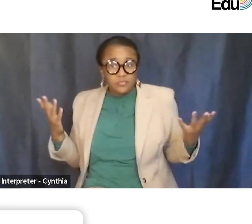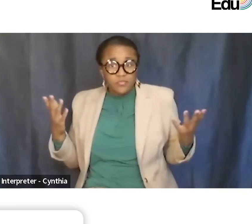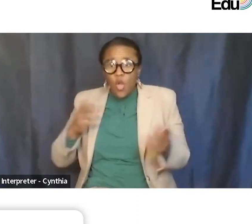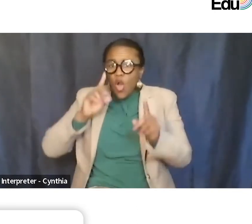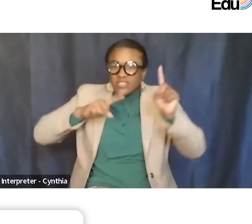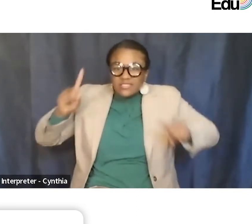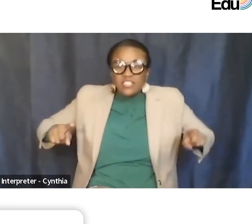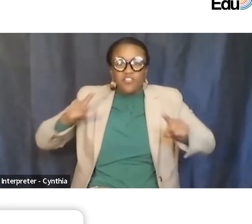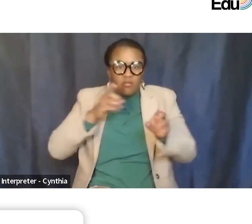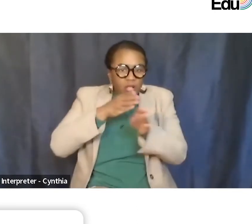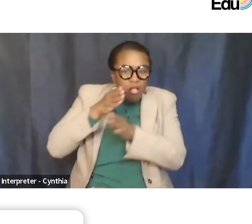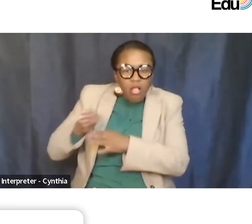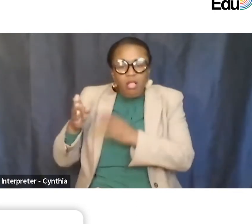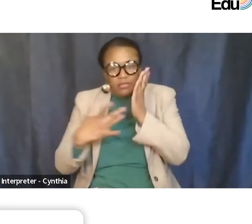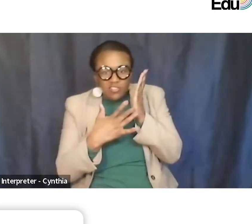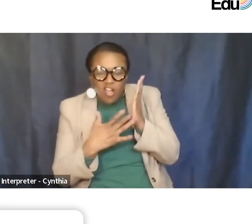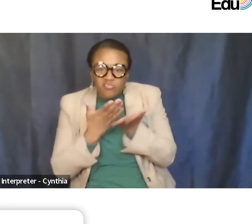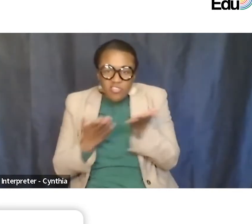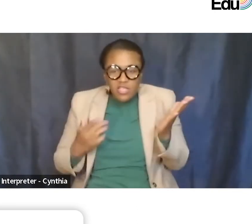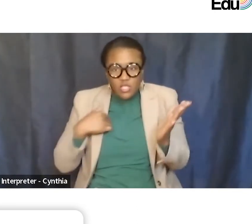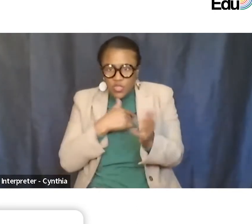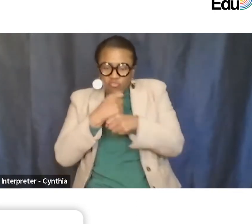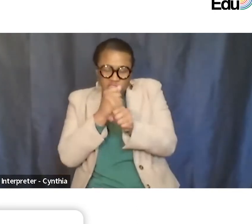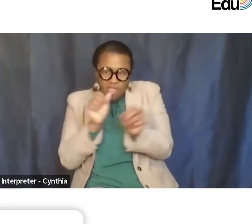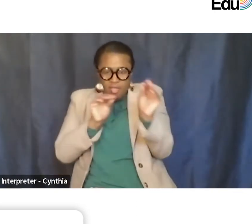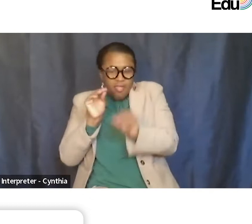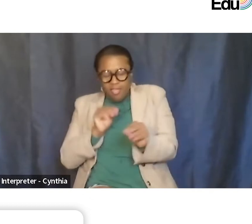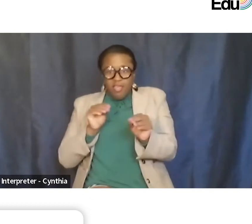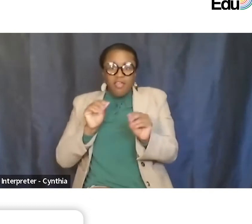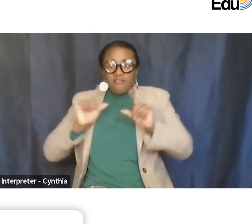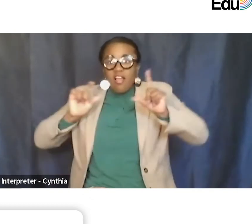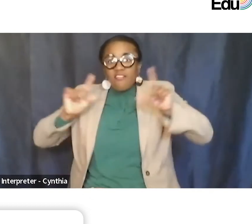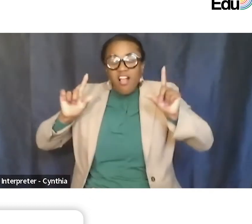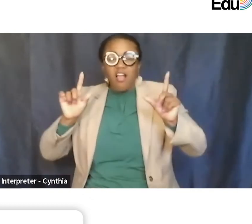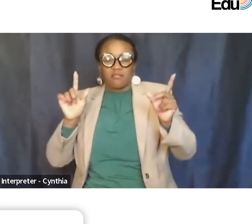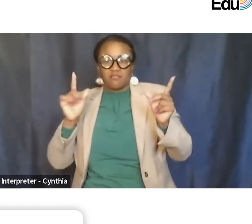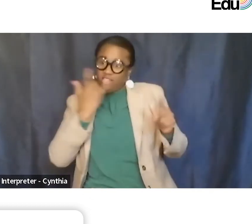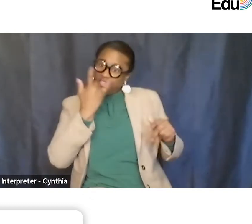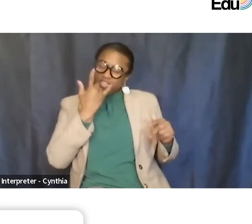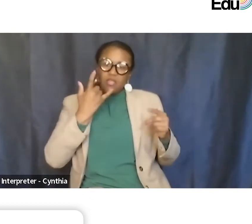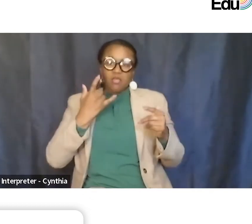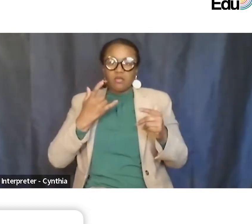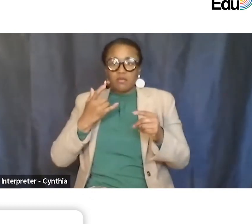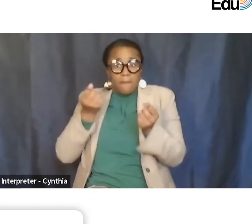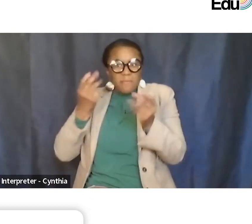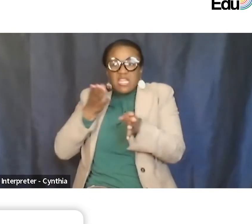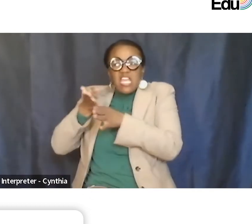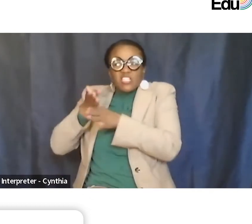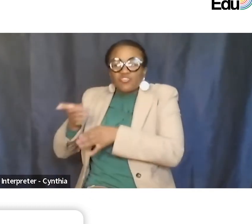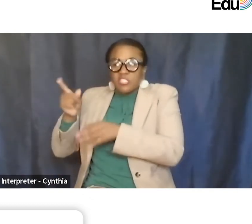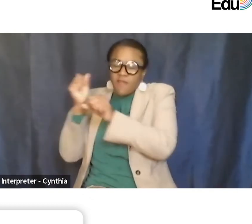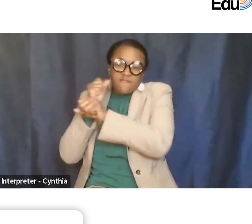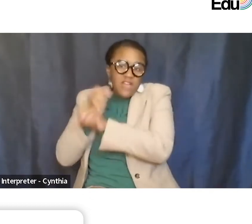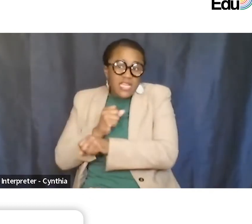of the technologies and the things that we create, there's a lot of industries that are fighting, or even